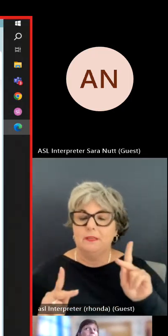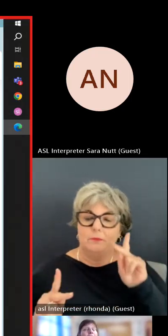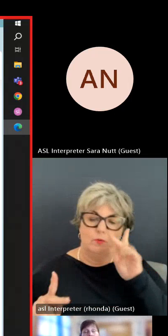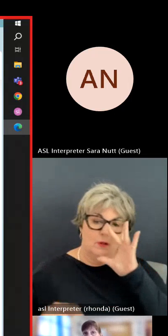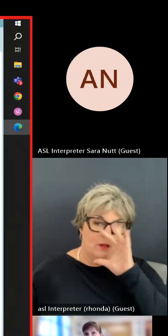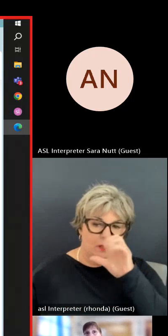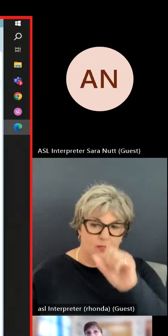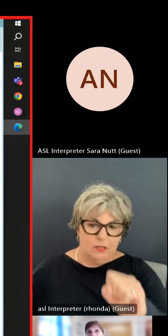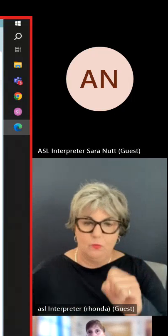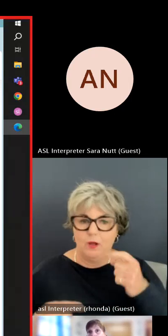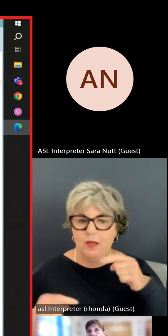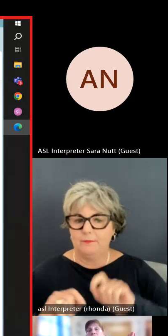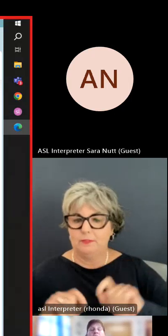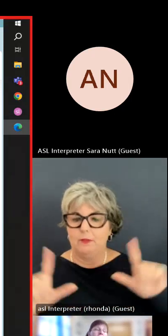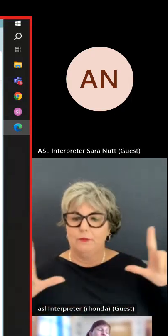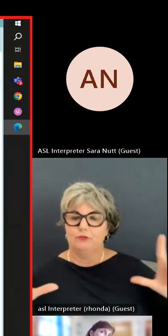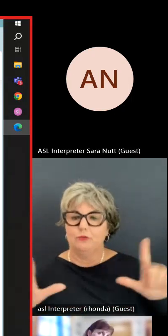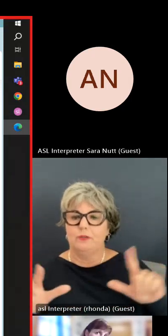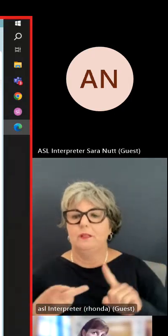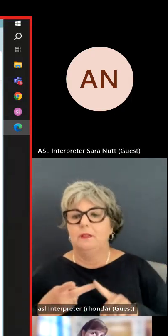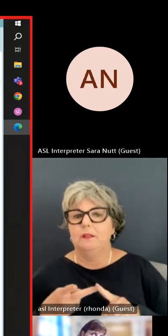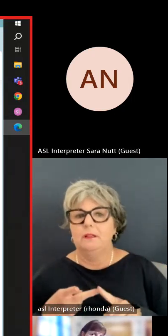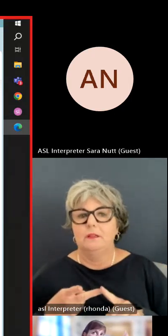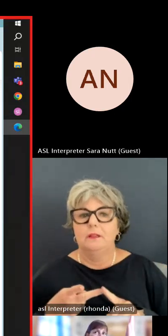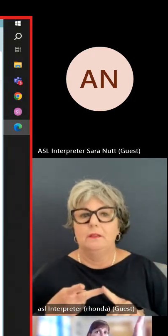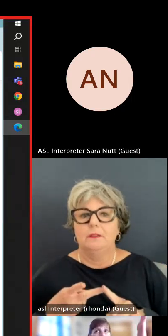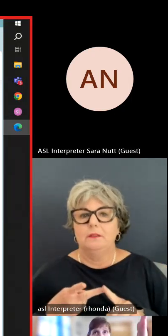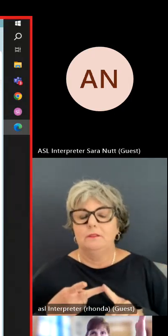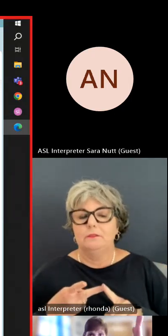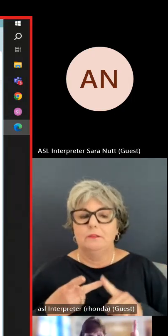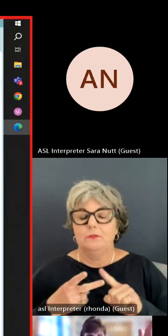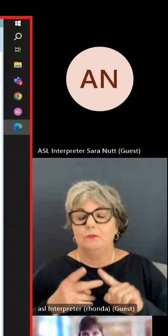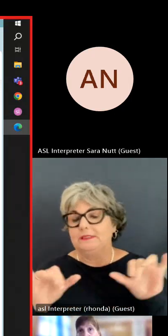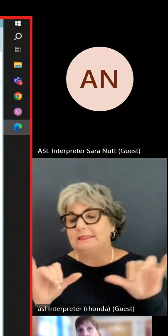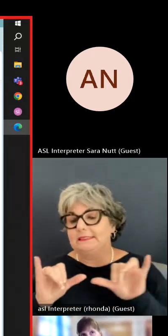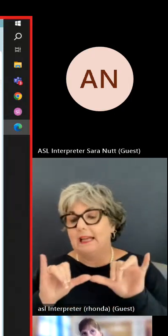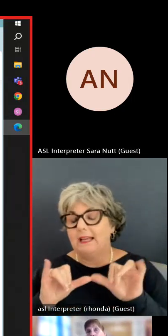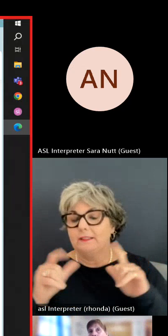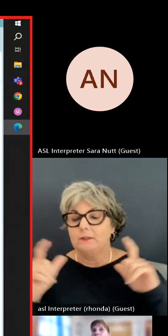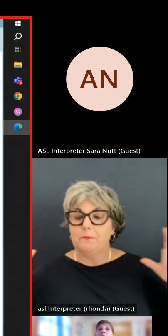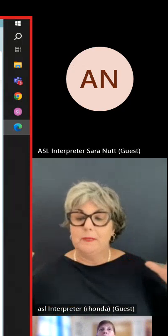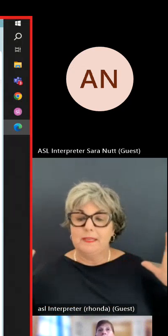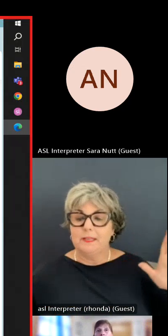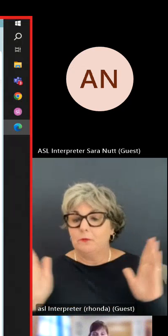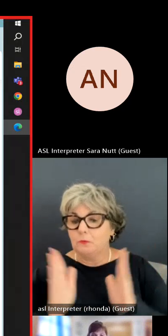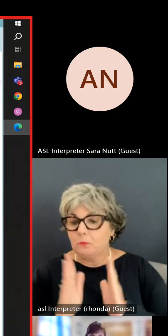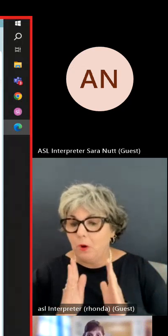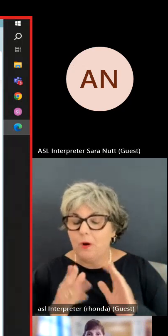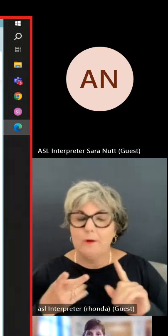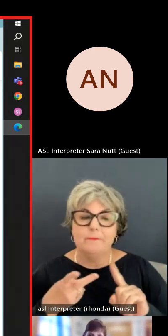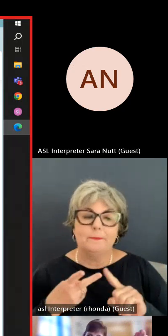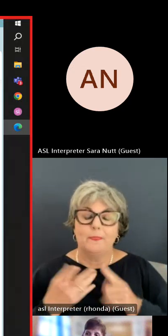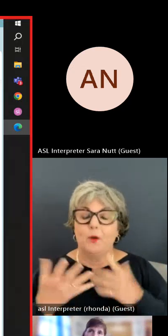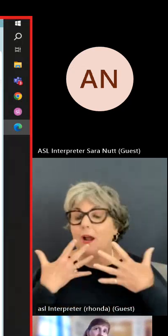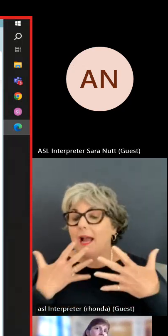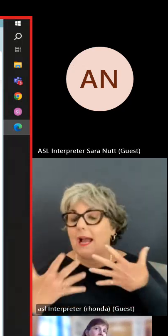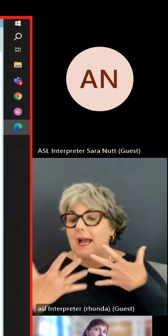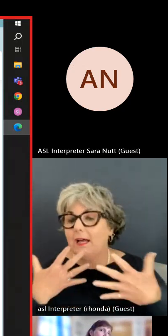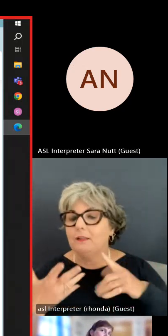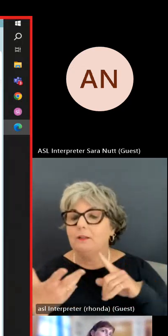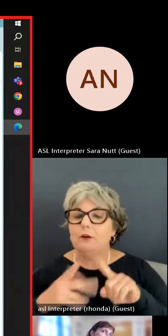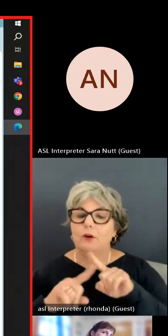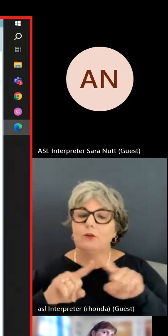to whatever you have on the screen. You can contrast it with size, either big or small, or with color, or